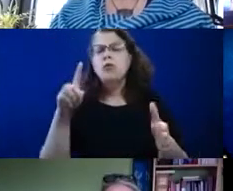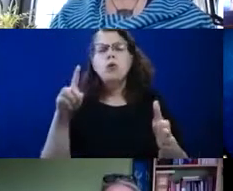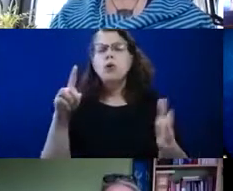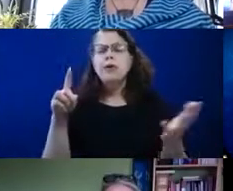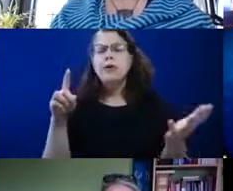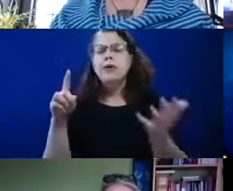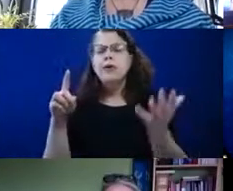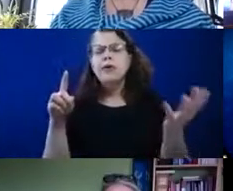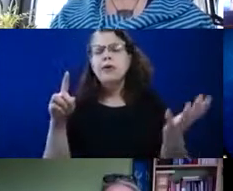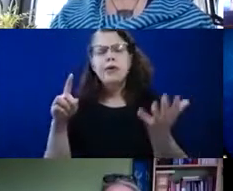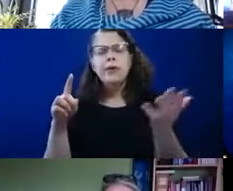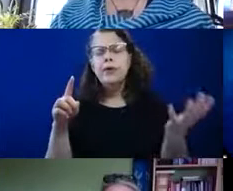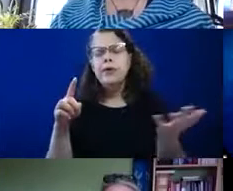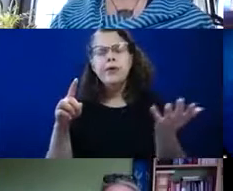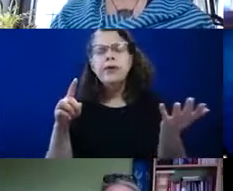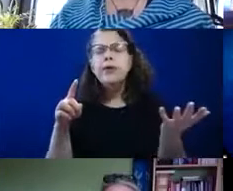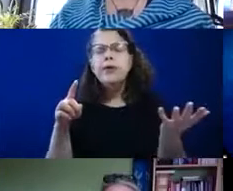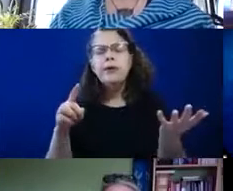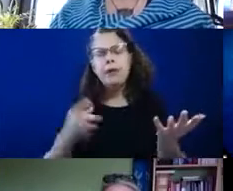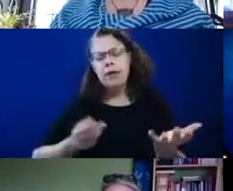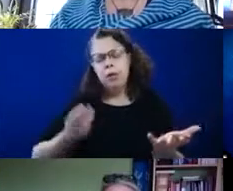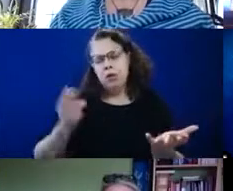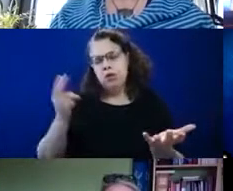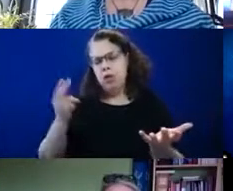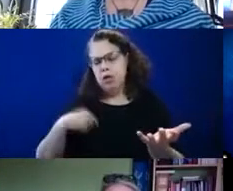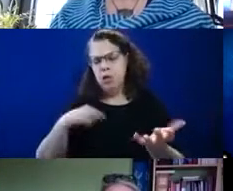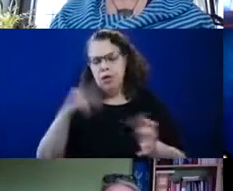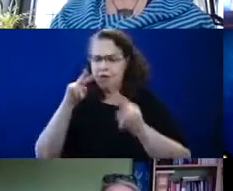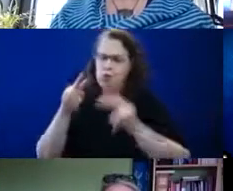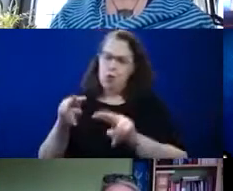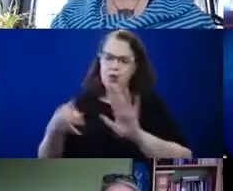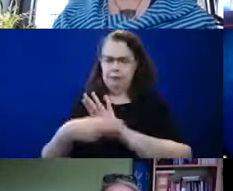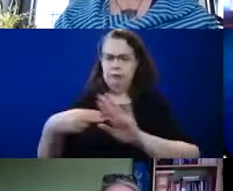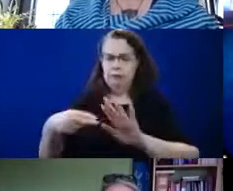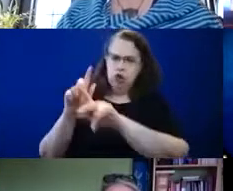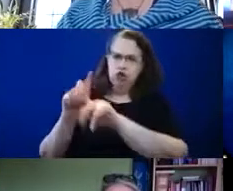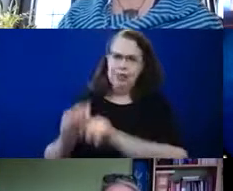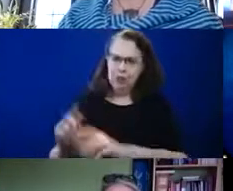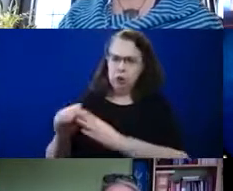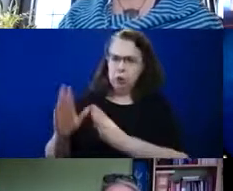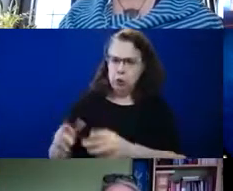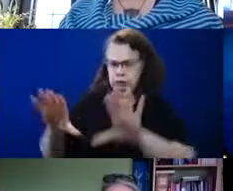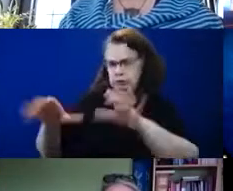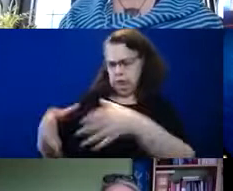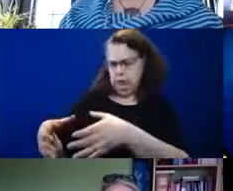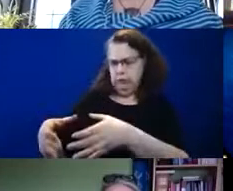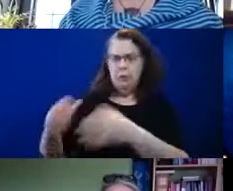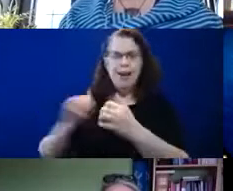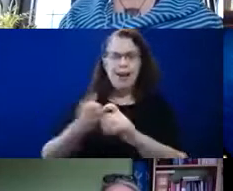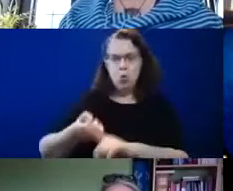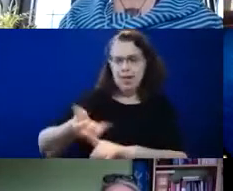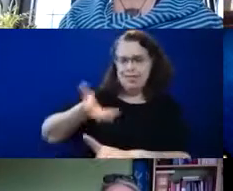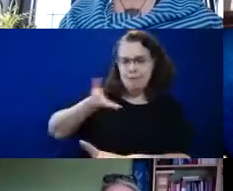maybe historically we've considered as traditional students. But how do we expand what we do in the